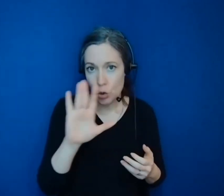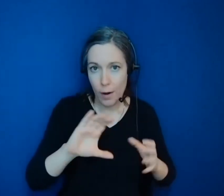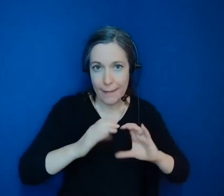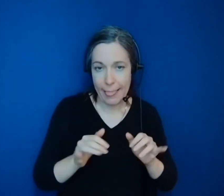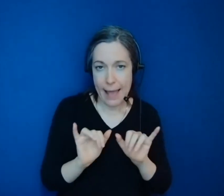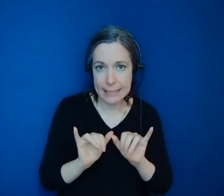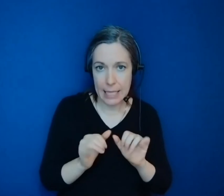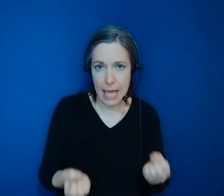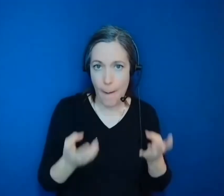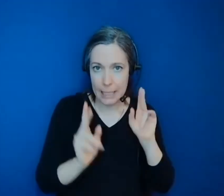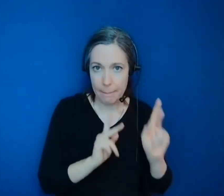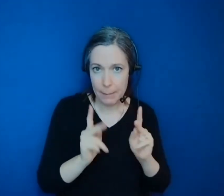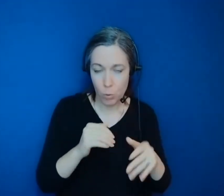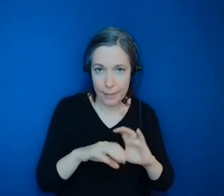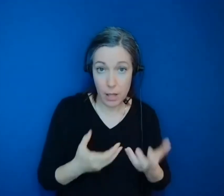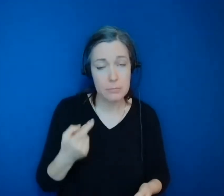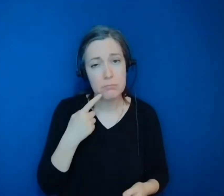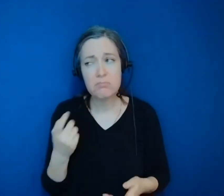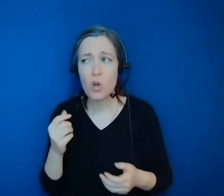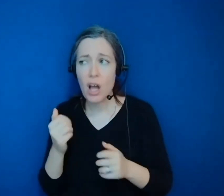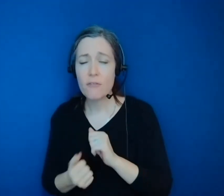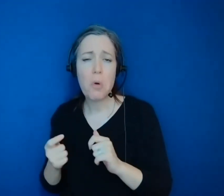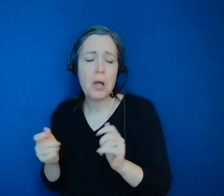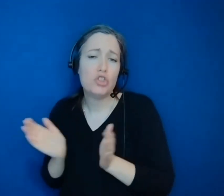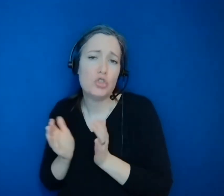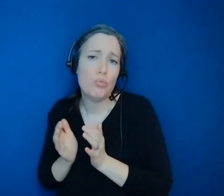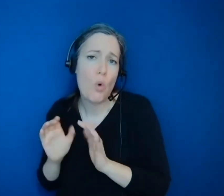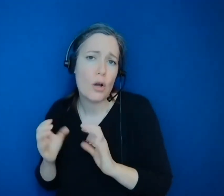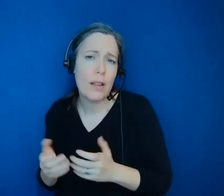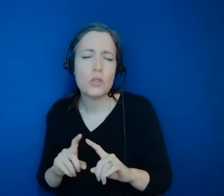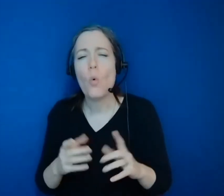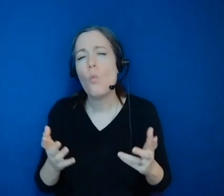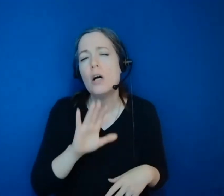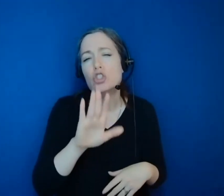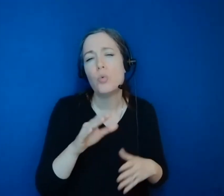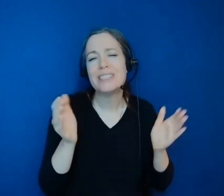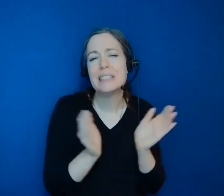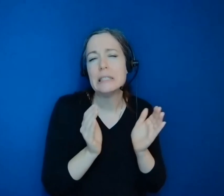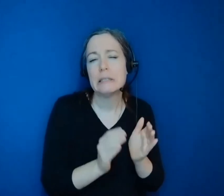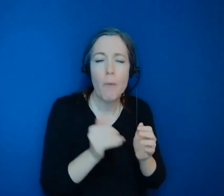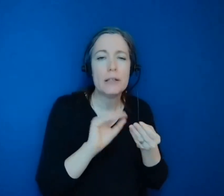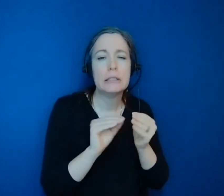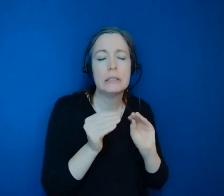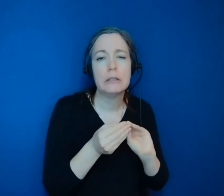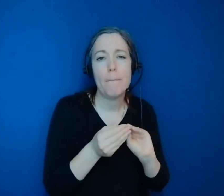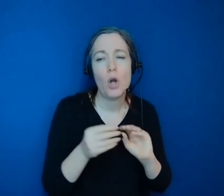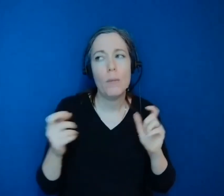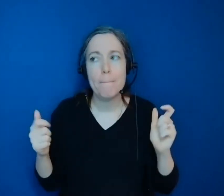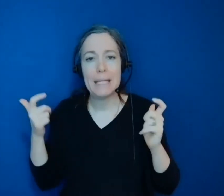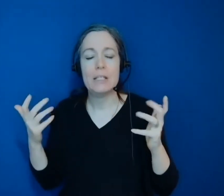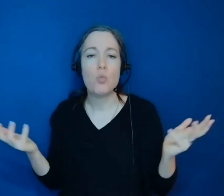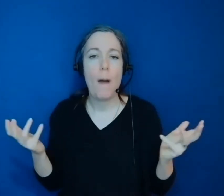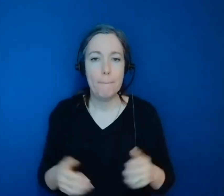like so I told everyone that we have small class sizes so what's the smallest class that you're in and maybe what's the biggest classes